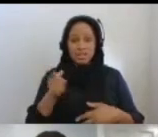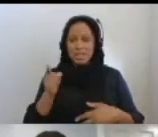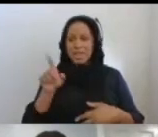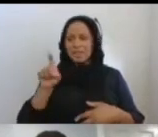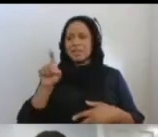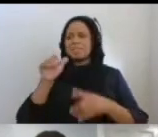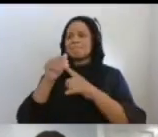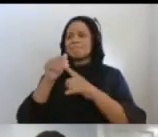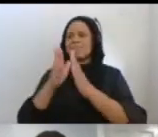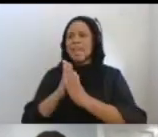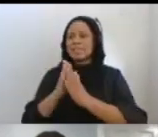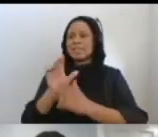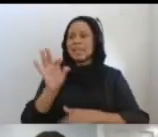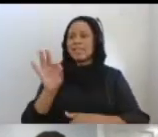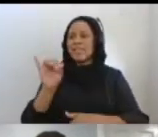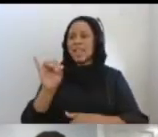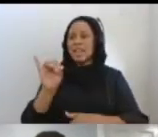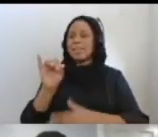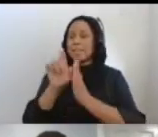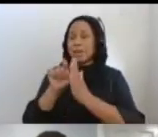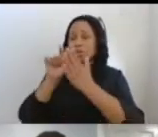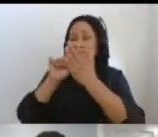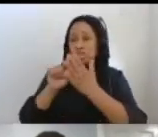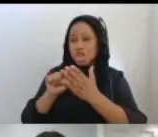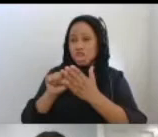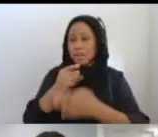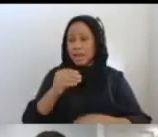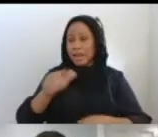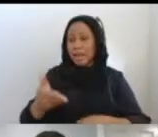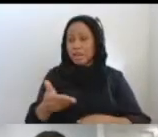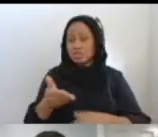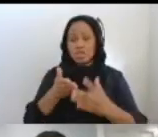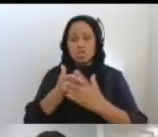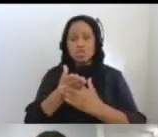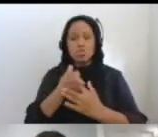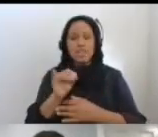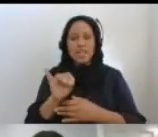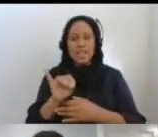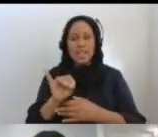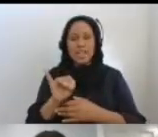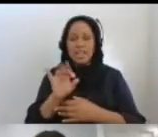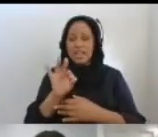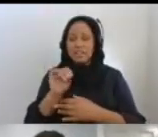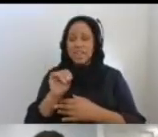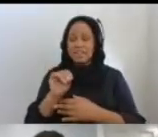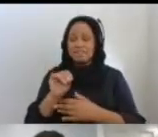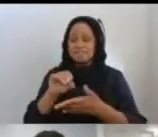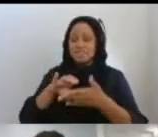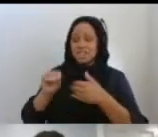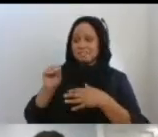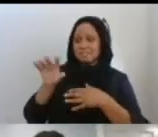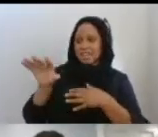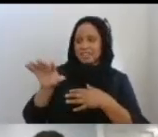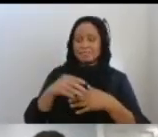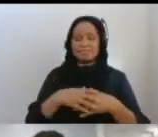process and background check, and they get onboarded with the FI, who then cuts them their checks. So there's a